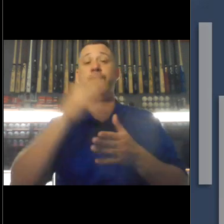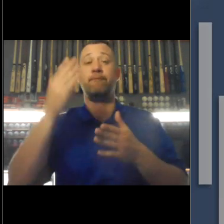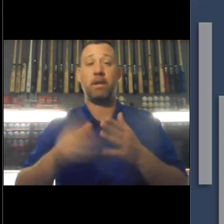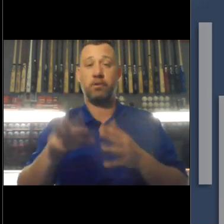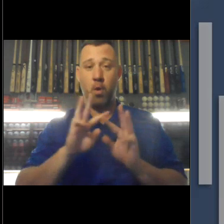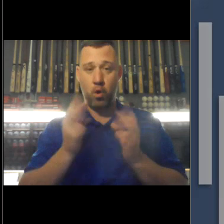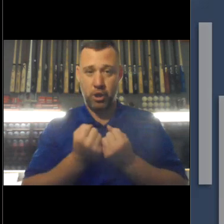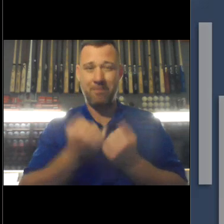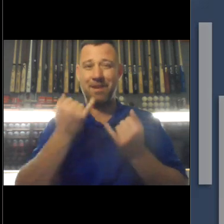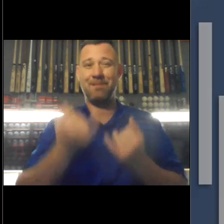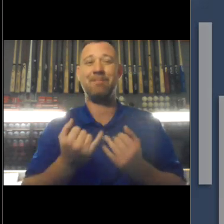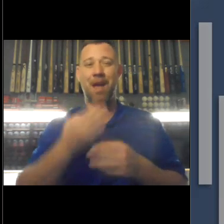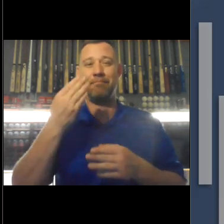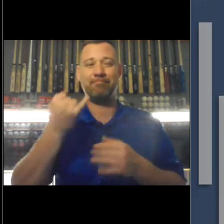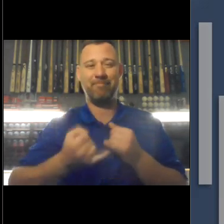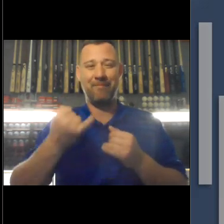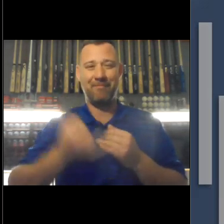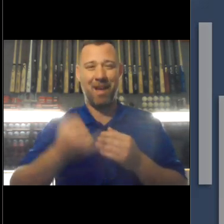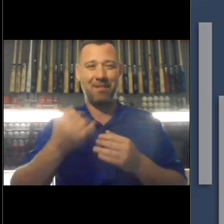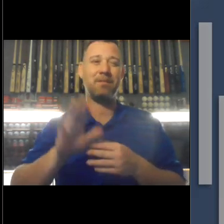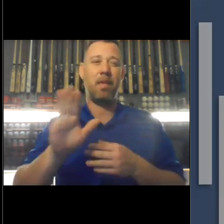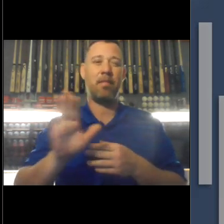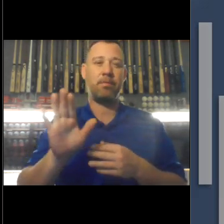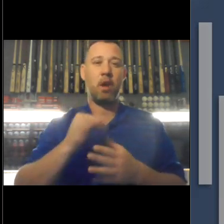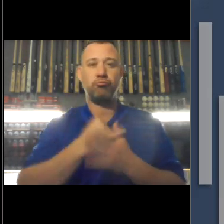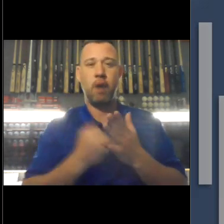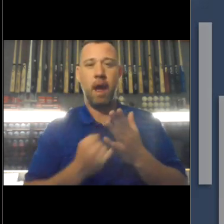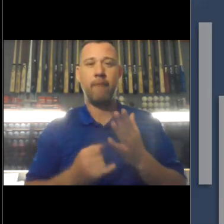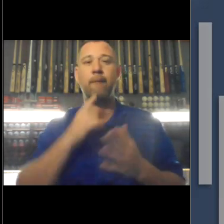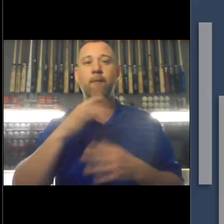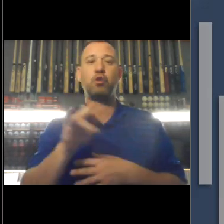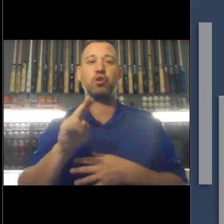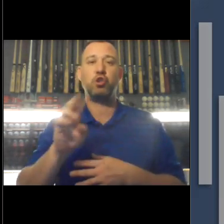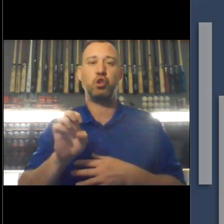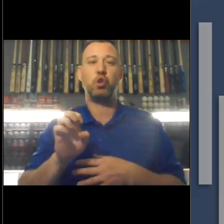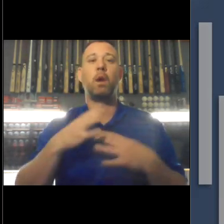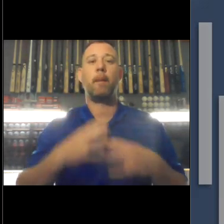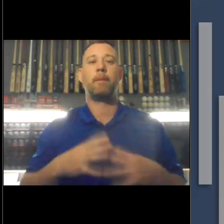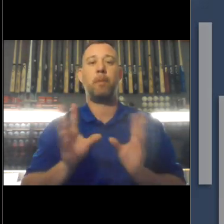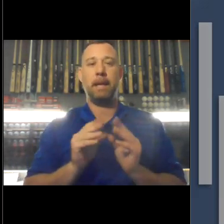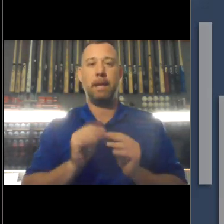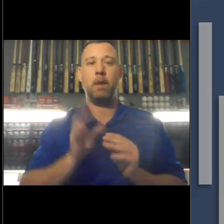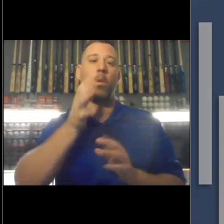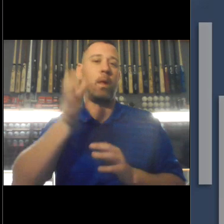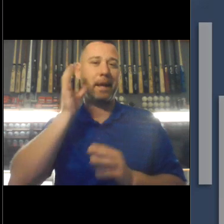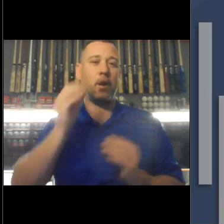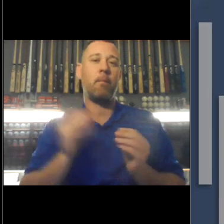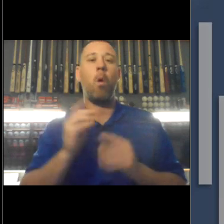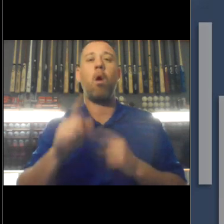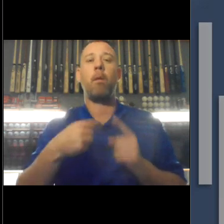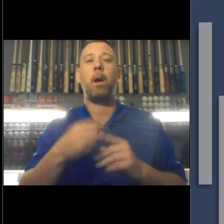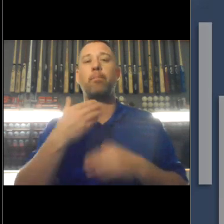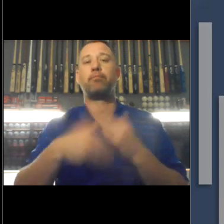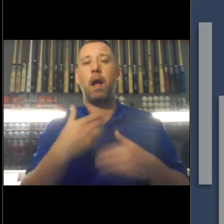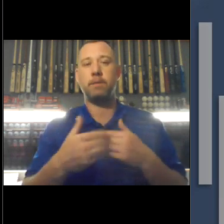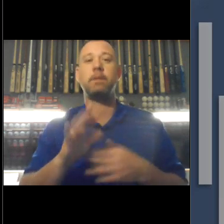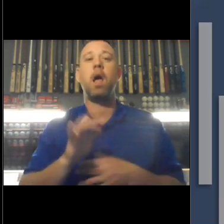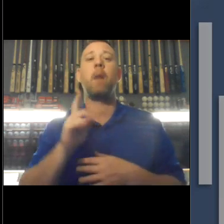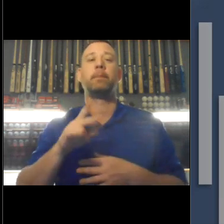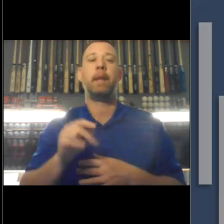now finalizing their drafts for the June commission meeting, which is when we'll hear more about the process and the updates to the